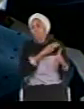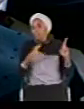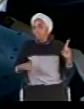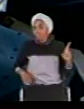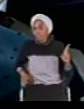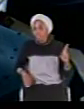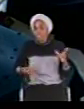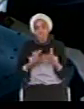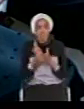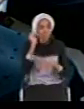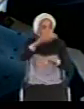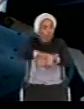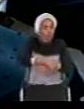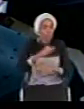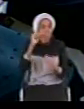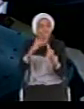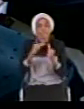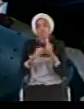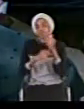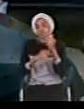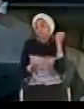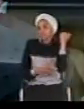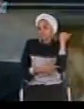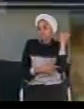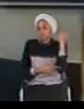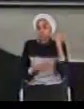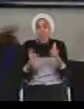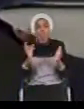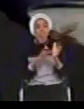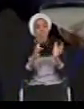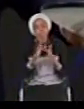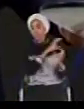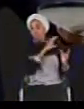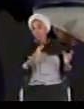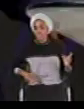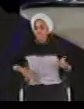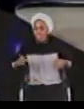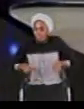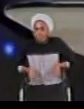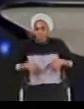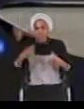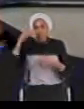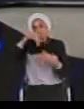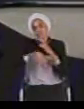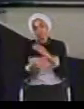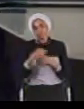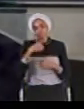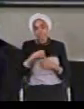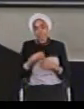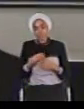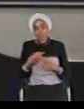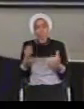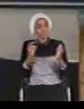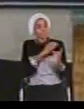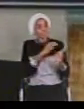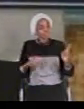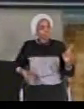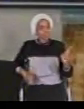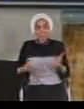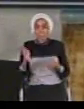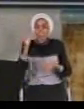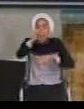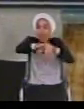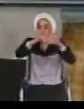that overcame every temptation, Christ liveth in me. Christ the